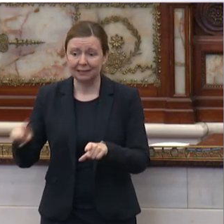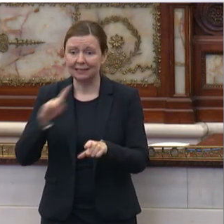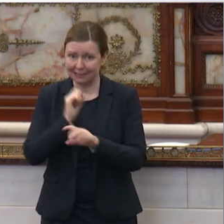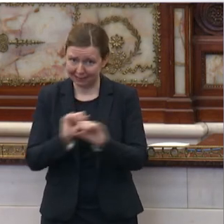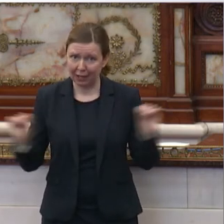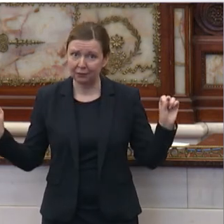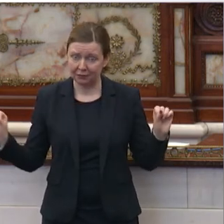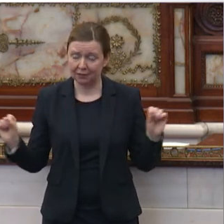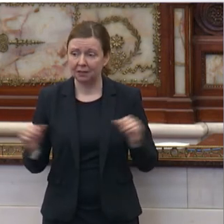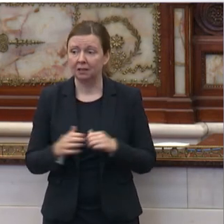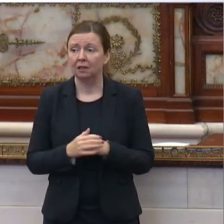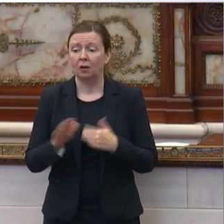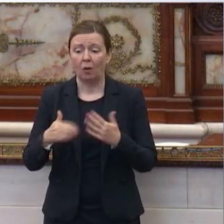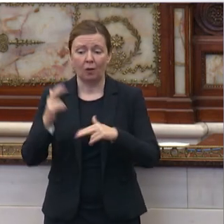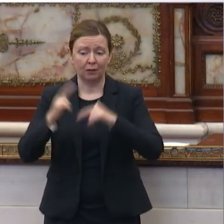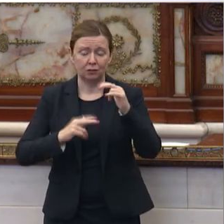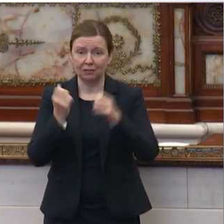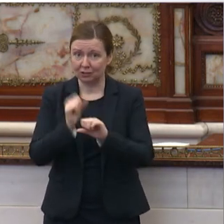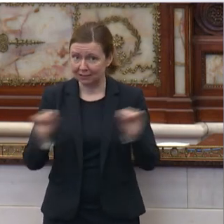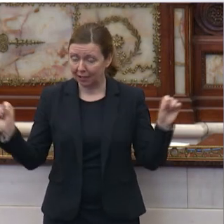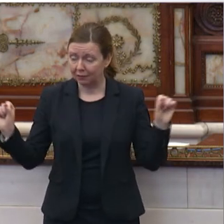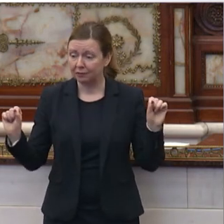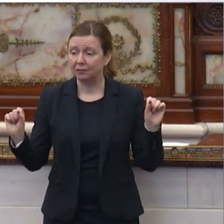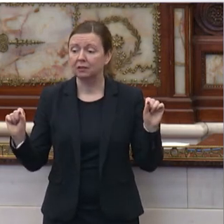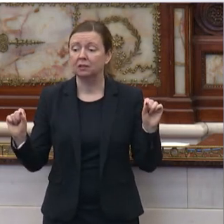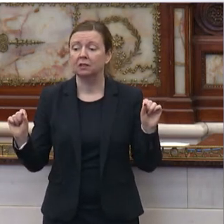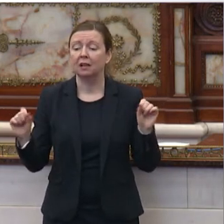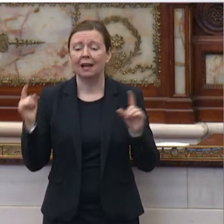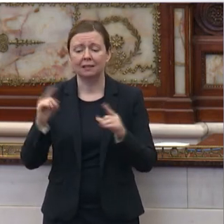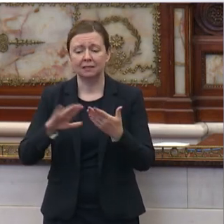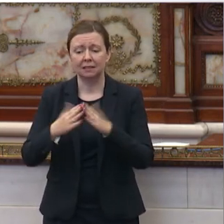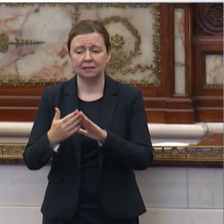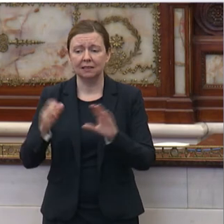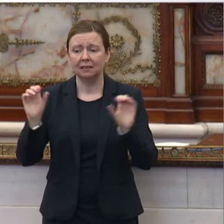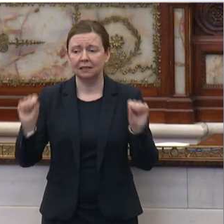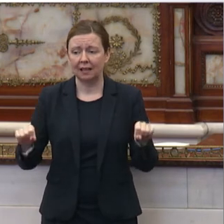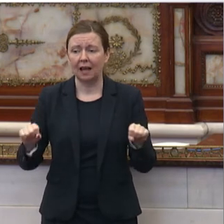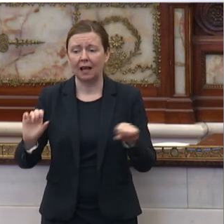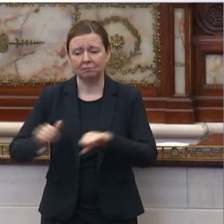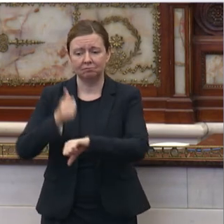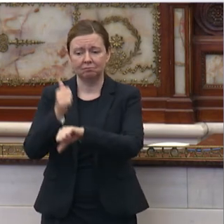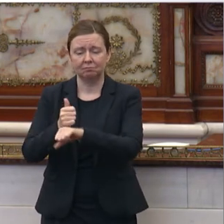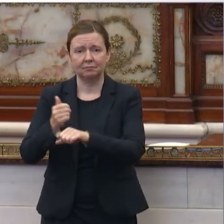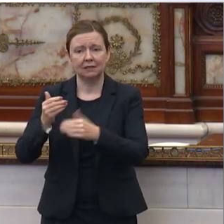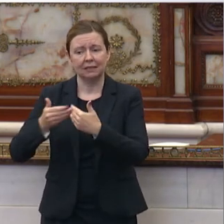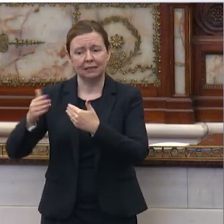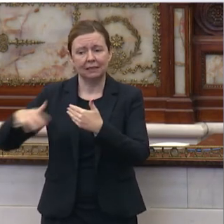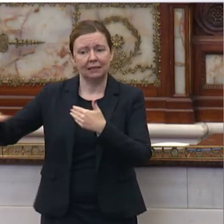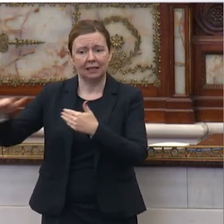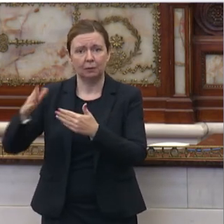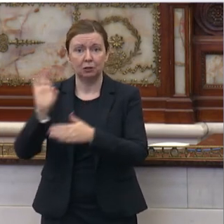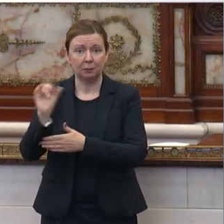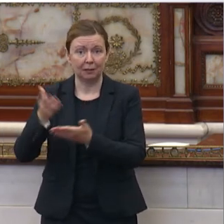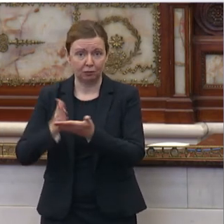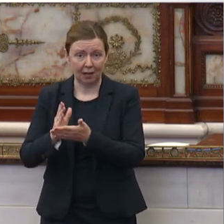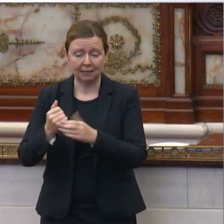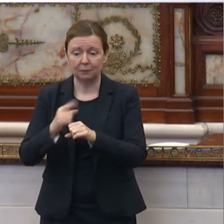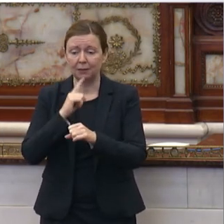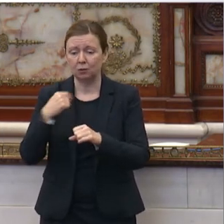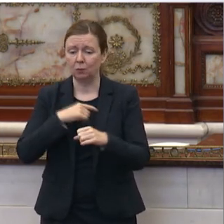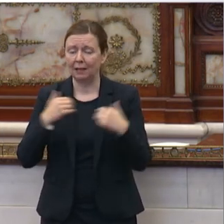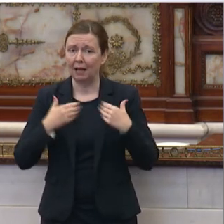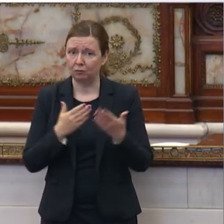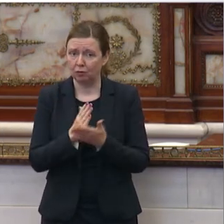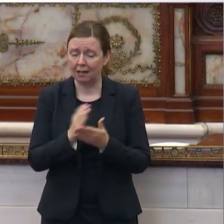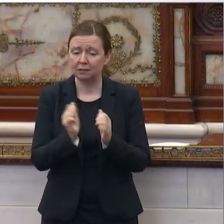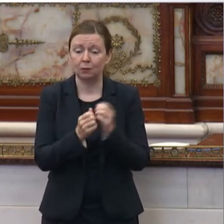safe, all the construction is safe, and until the city can pass a neighbor's Bill of Rights to make sure that neighbors actually have rights when it comes to their